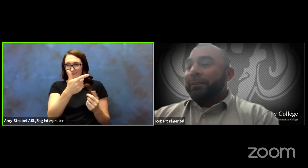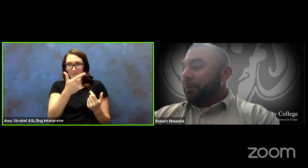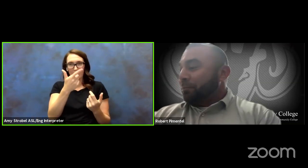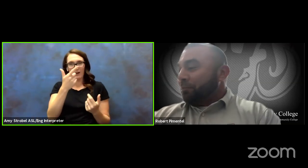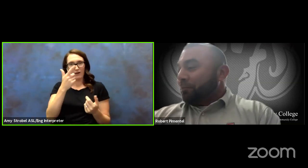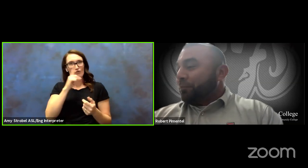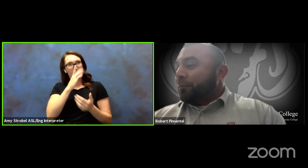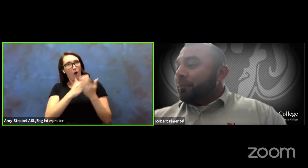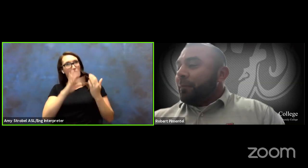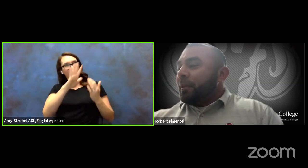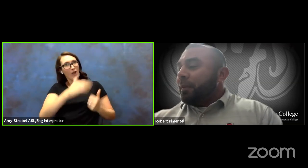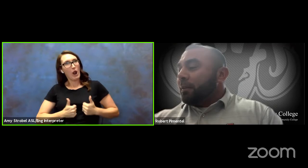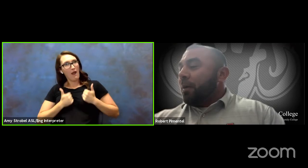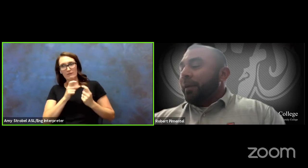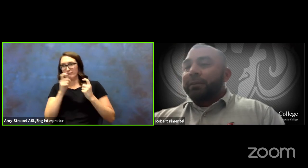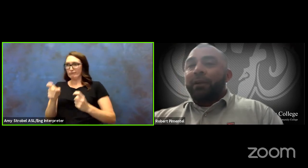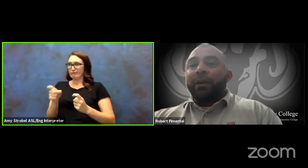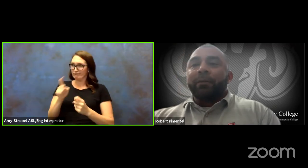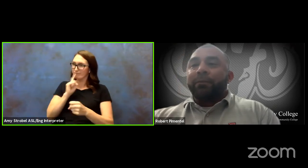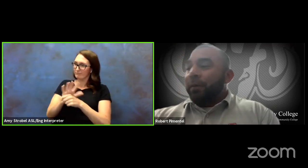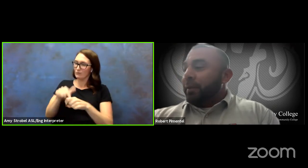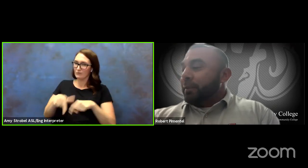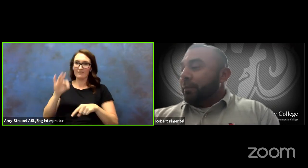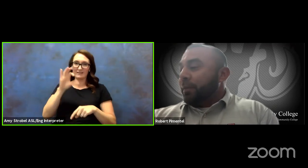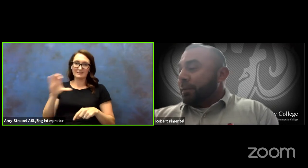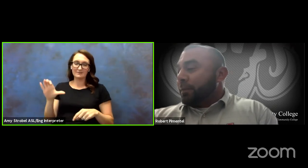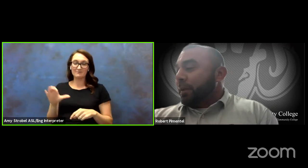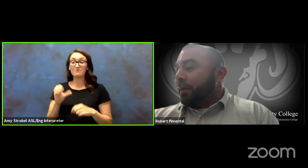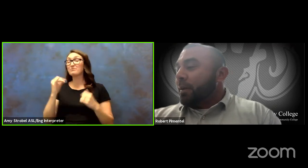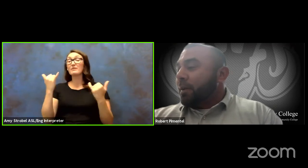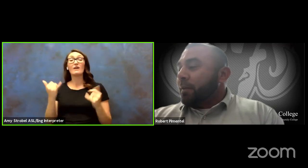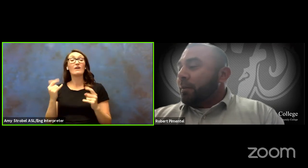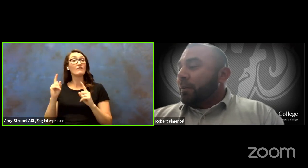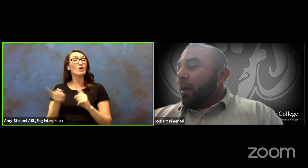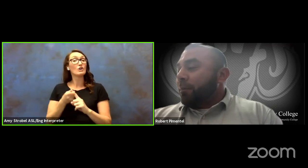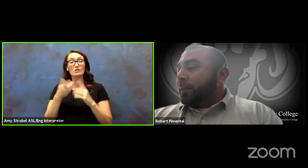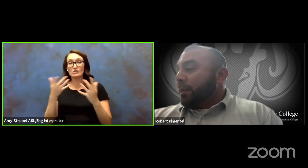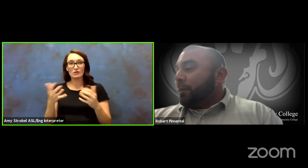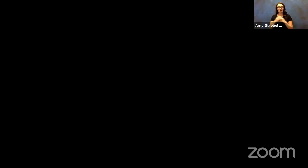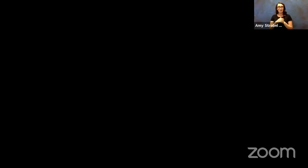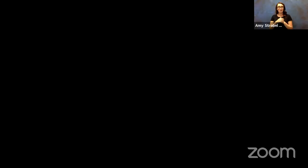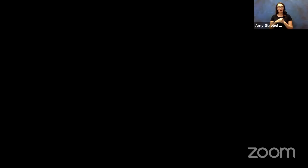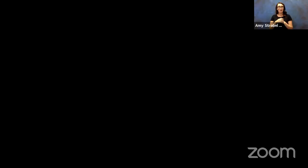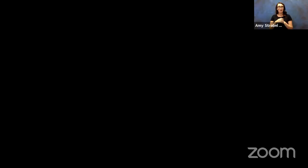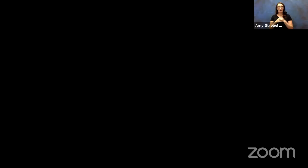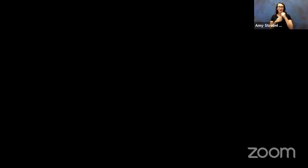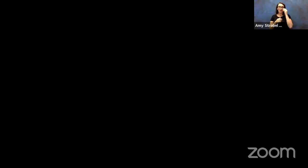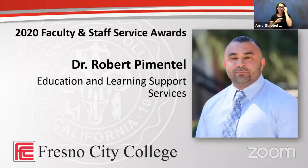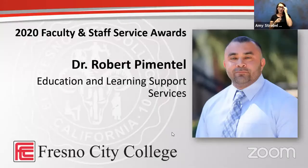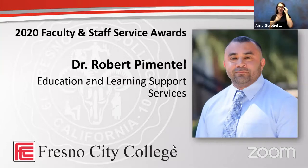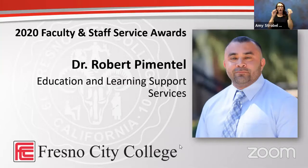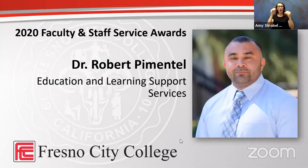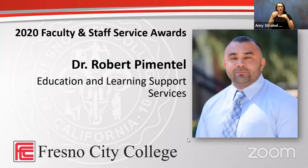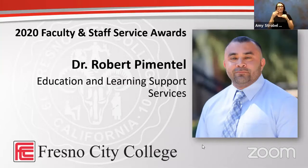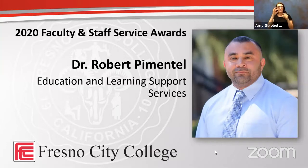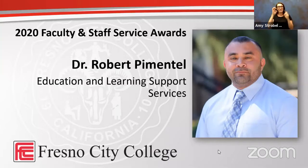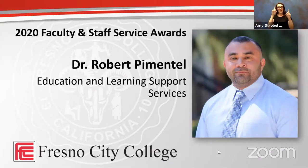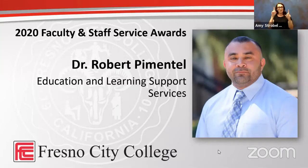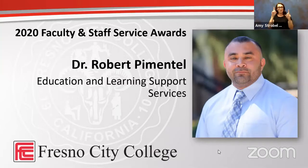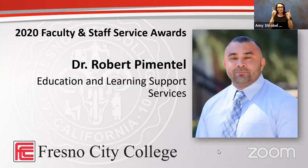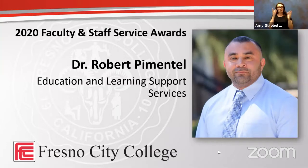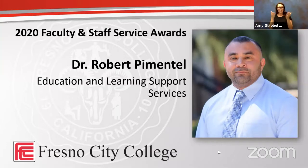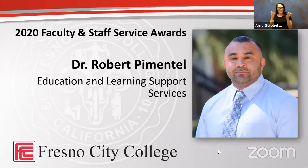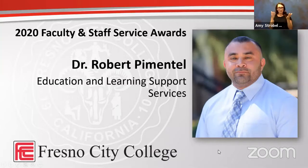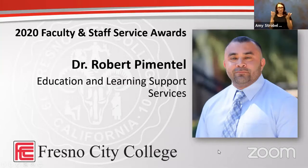our students. I'll get started with first. First, the Office of Educational Service and Institutional